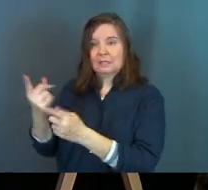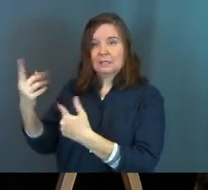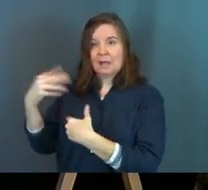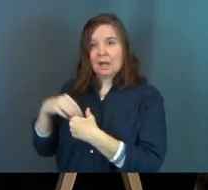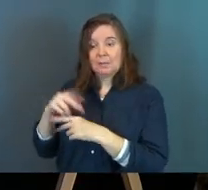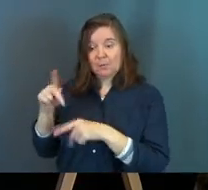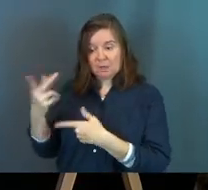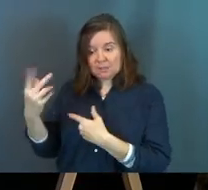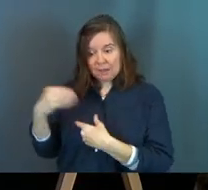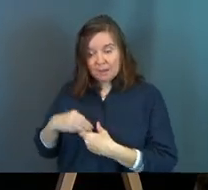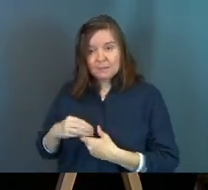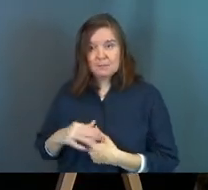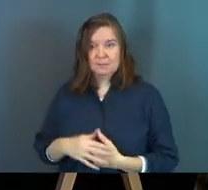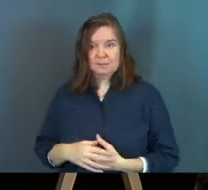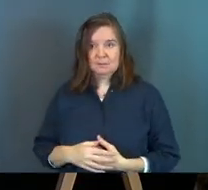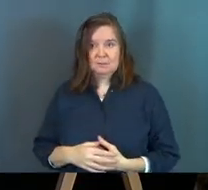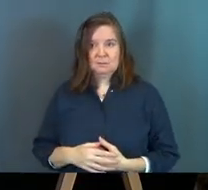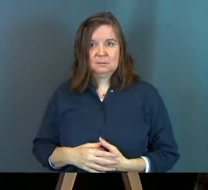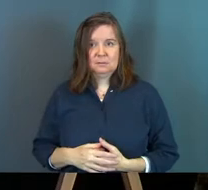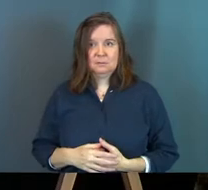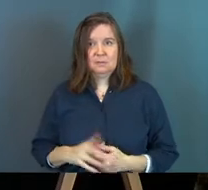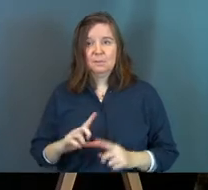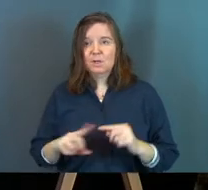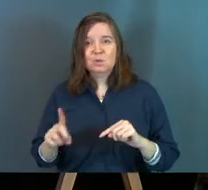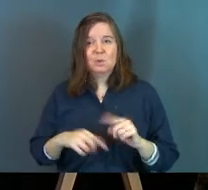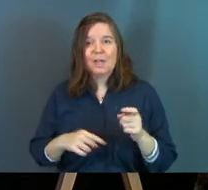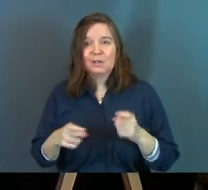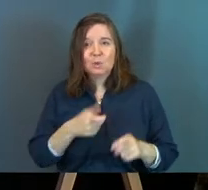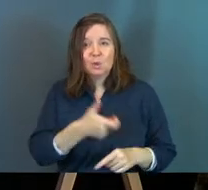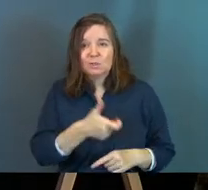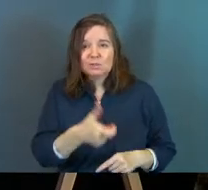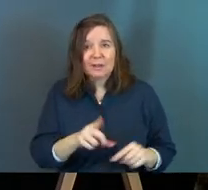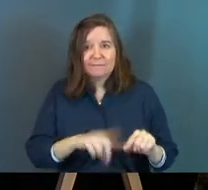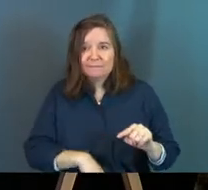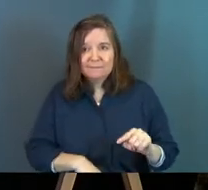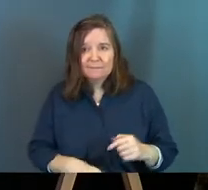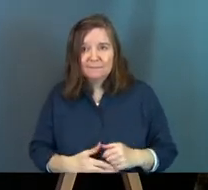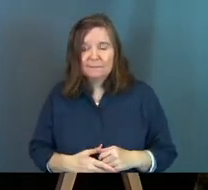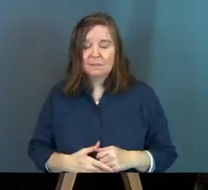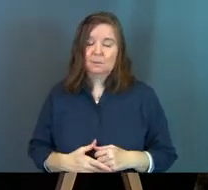comes, the person comes. And you can't control it.